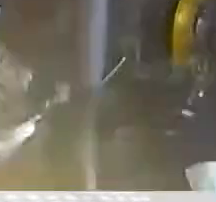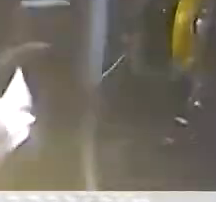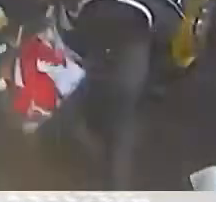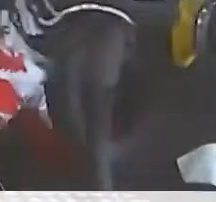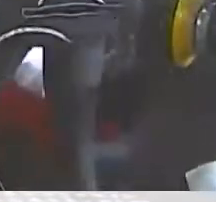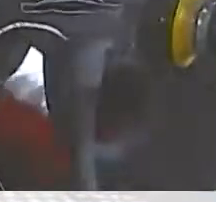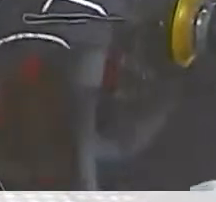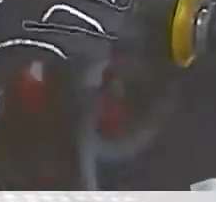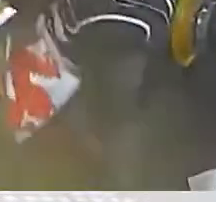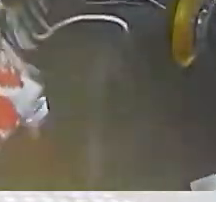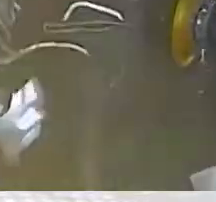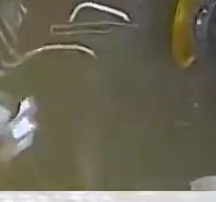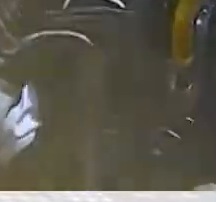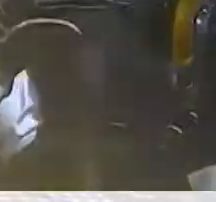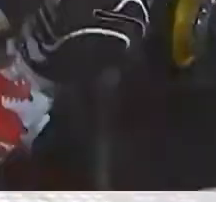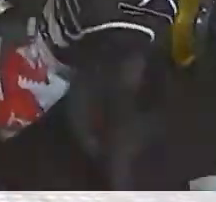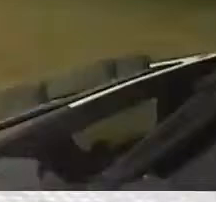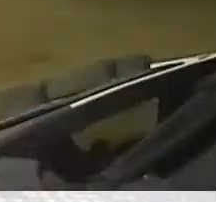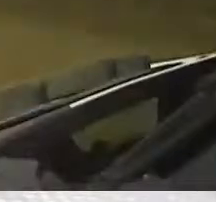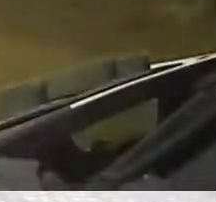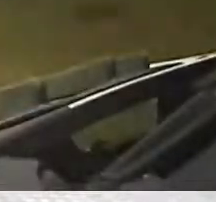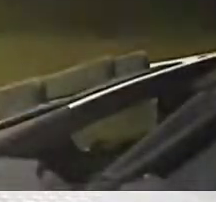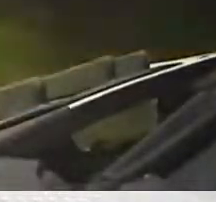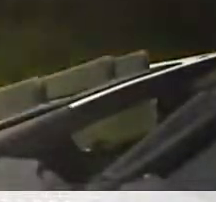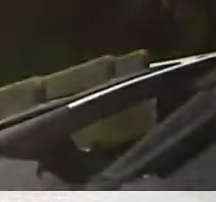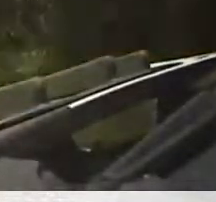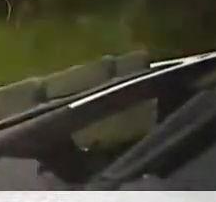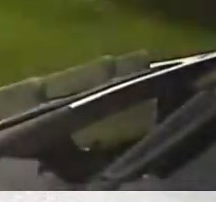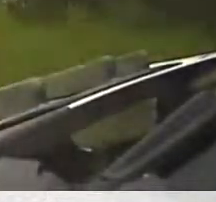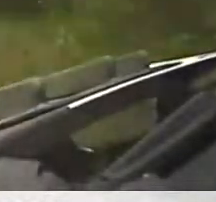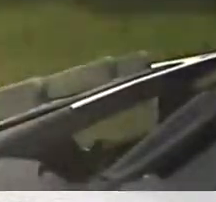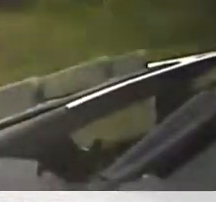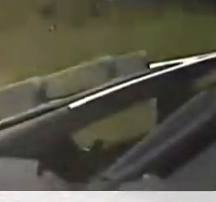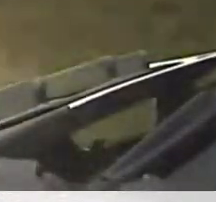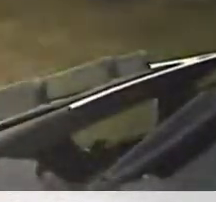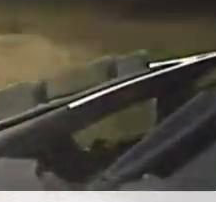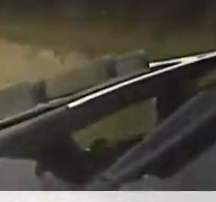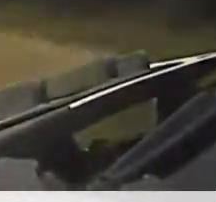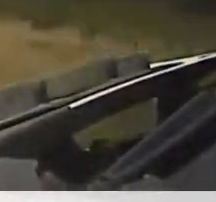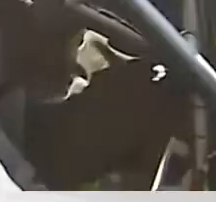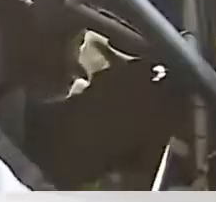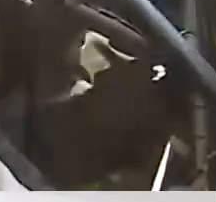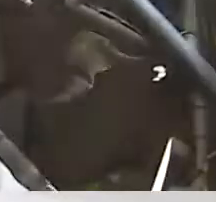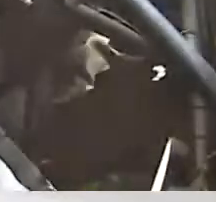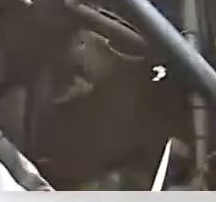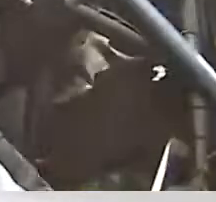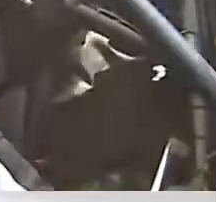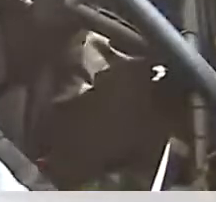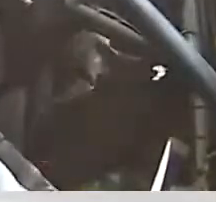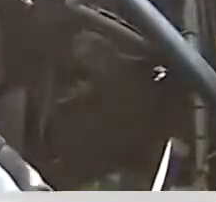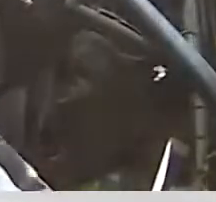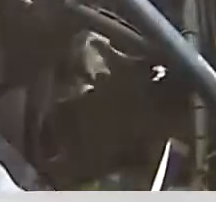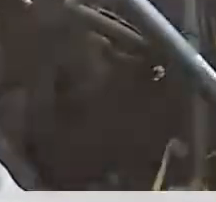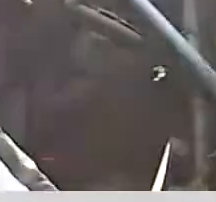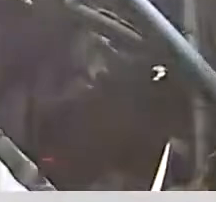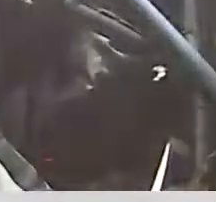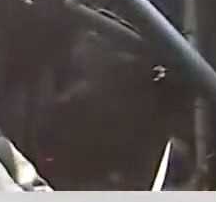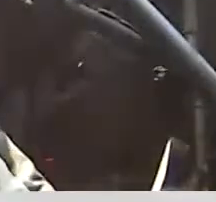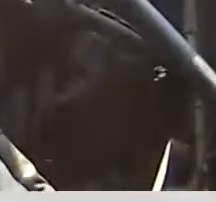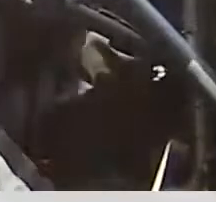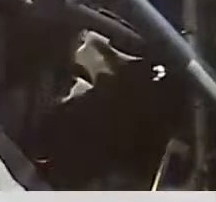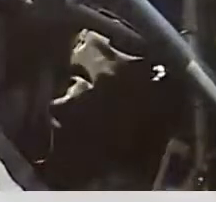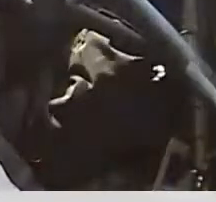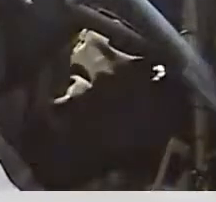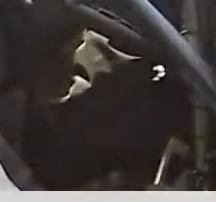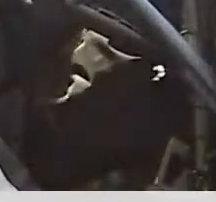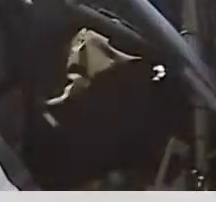finish in 2022, all suffered as the Yaris scooped up the Fesh family, causing water and oil temperatures to